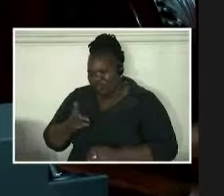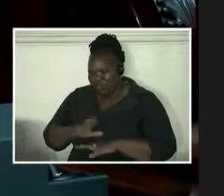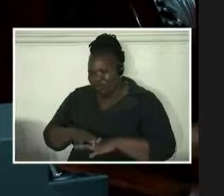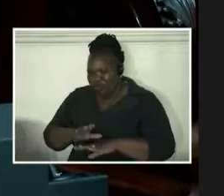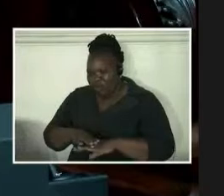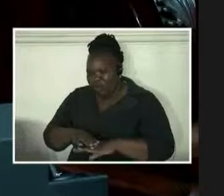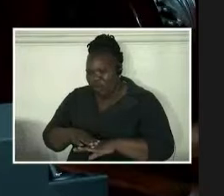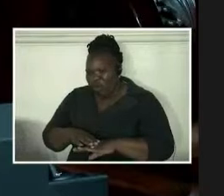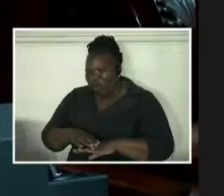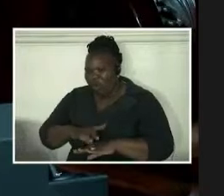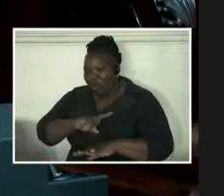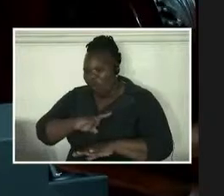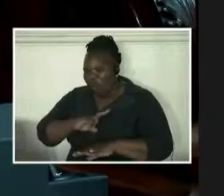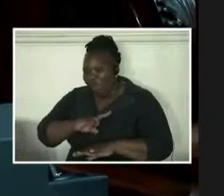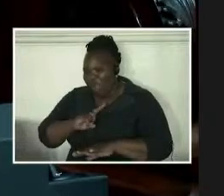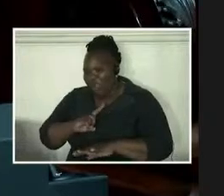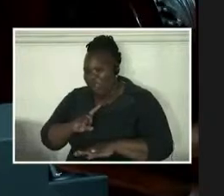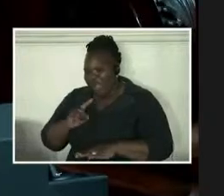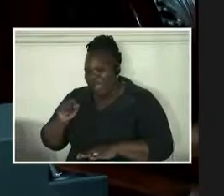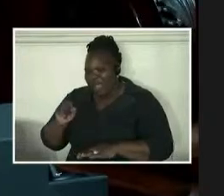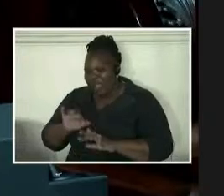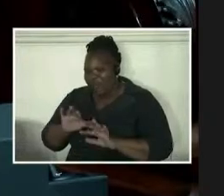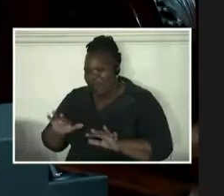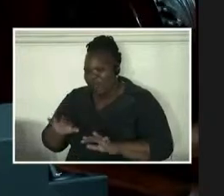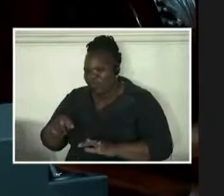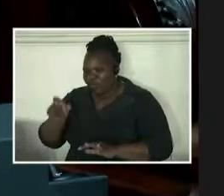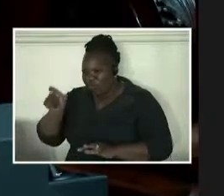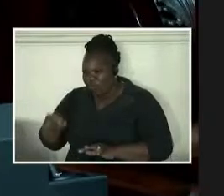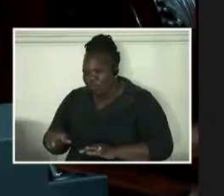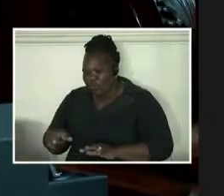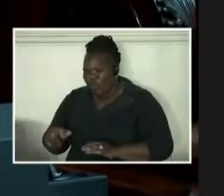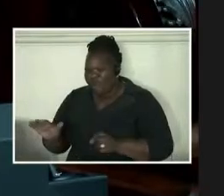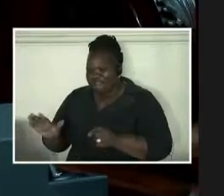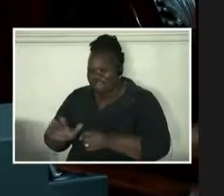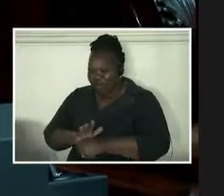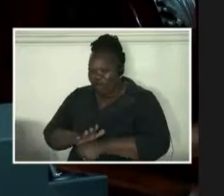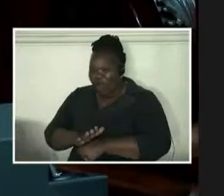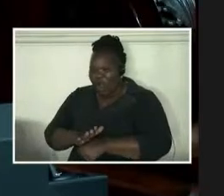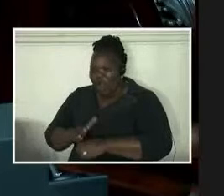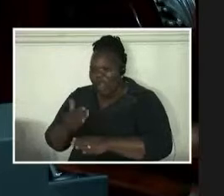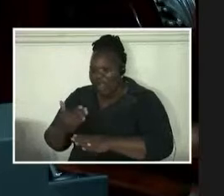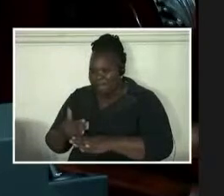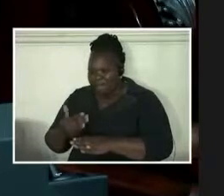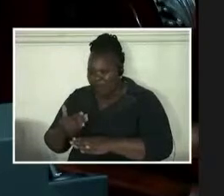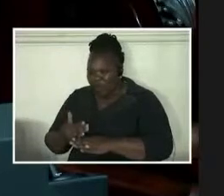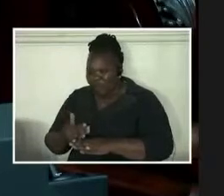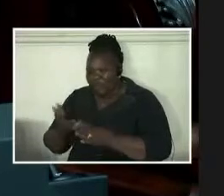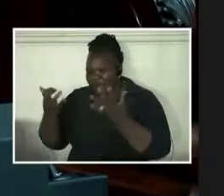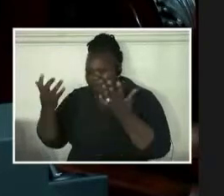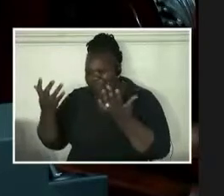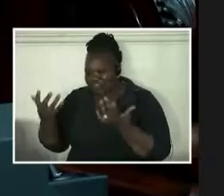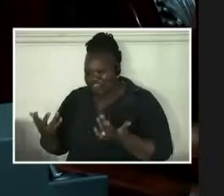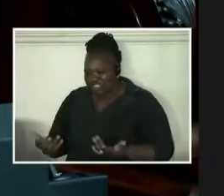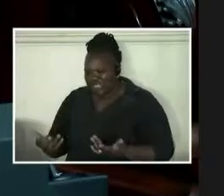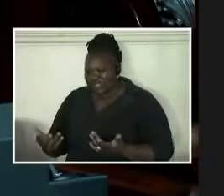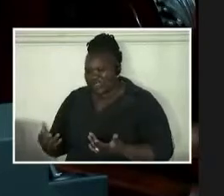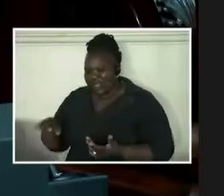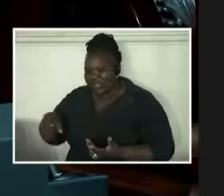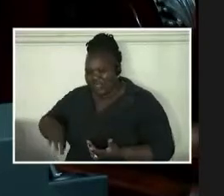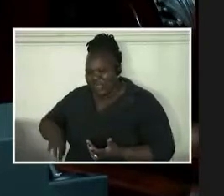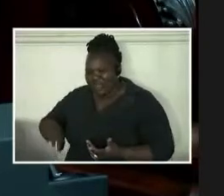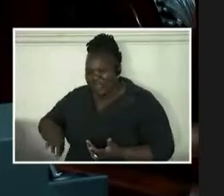because it boggles the mind to think that somebody was fully employed with a salary with a budgeted salary